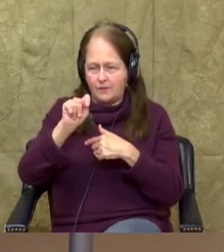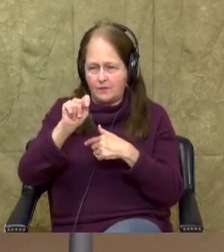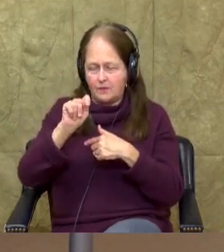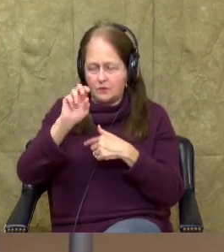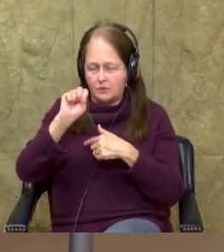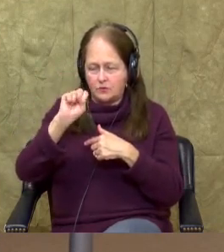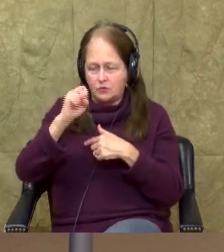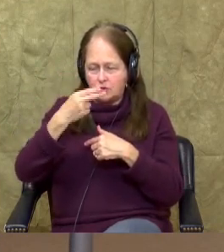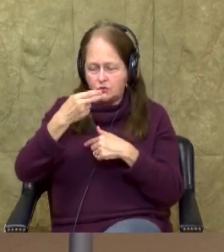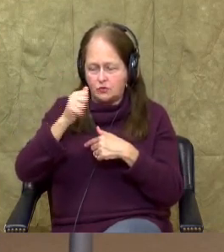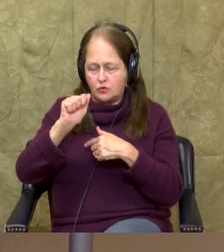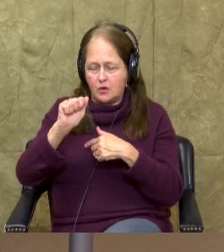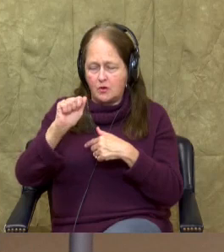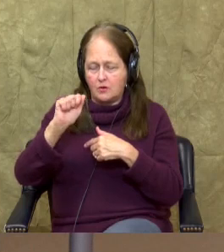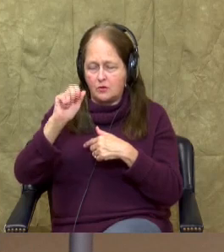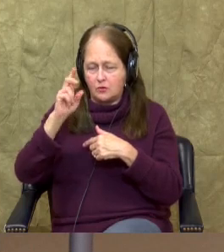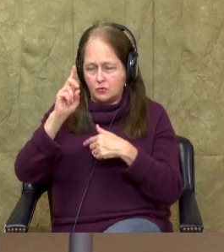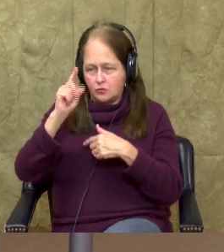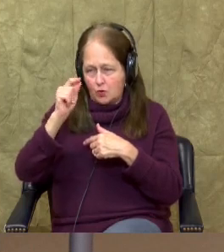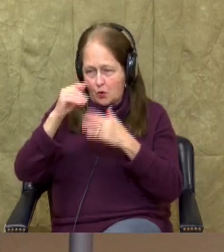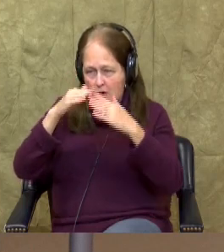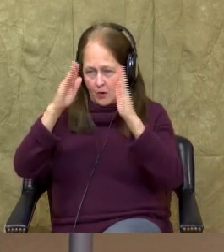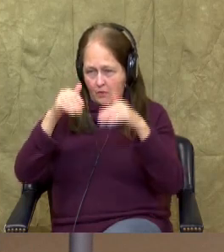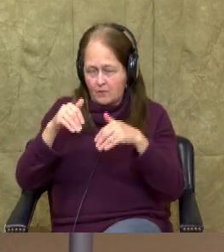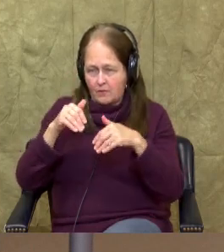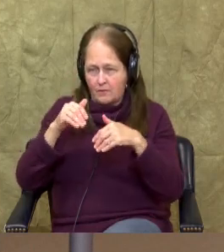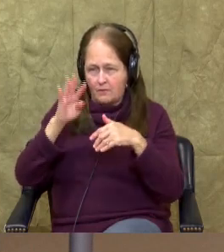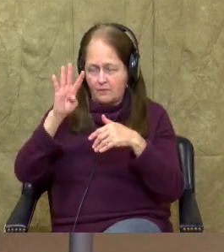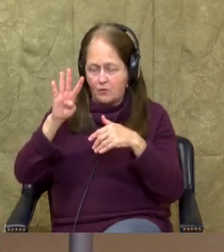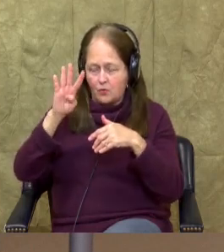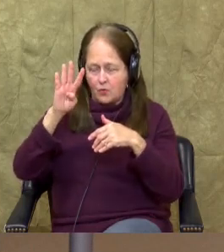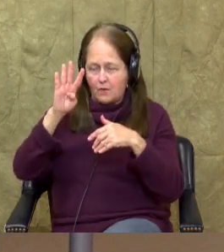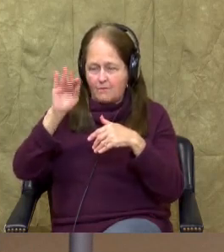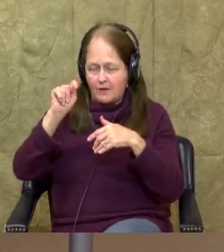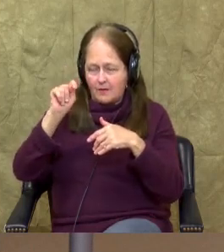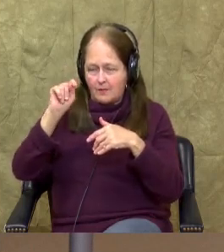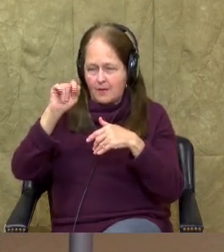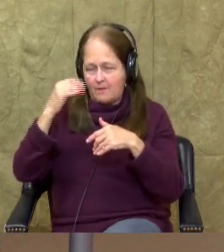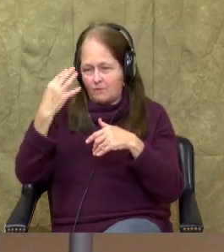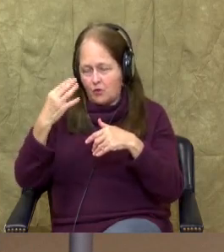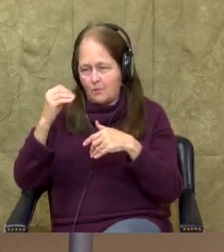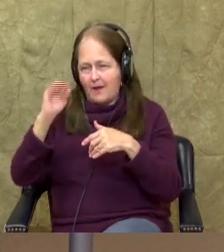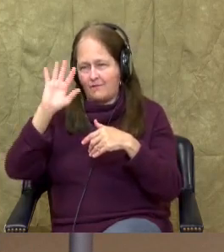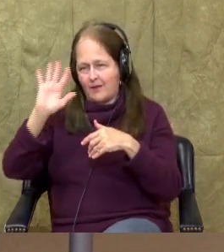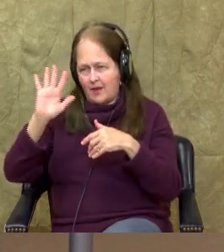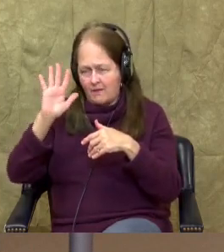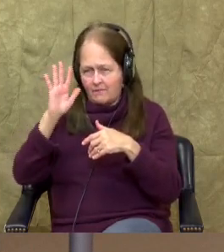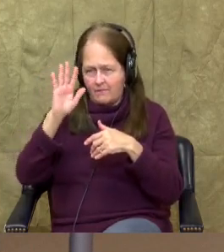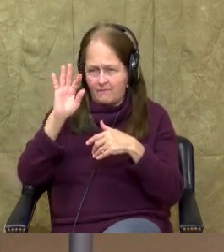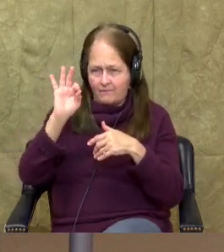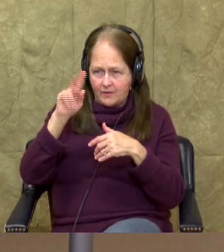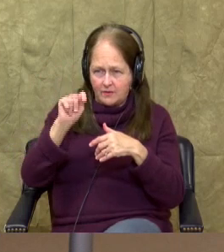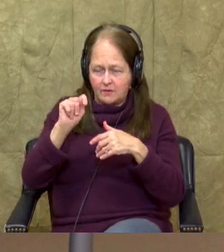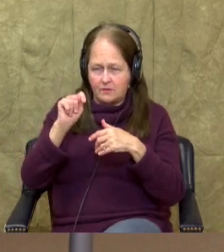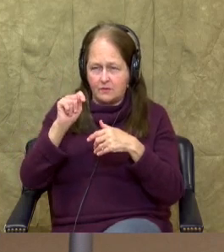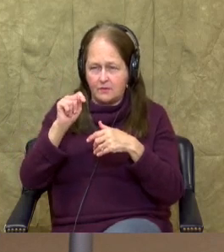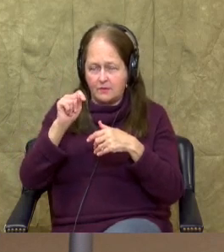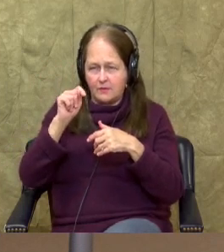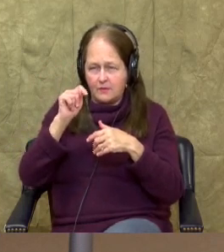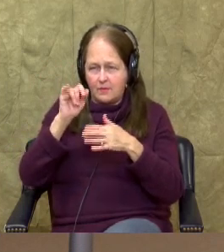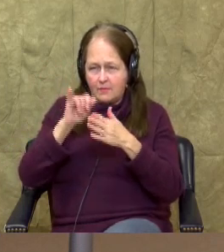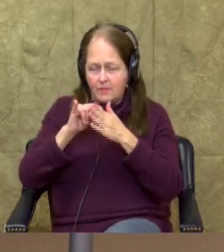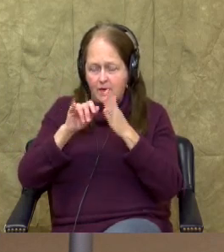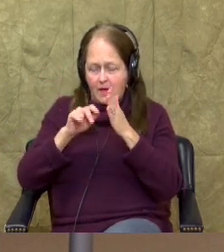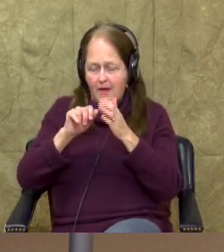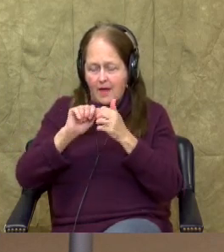Sasha's doghouse has the dimensions of 4 feet by 4 feet by 5 feet. What is the volume of each doghouse? In